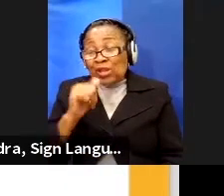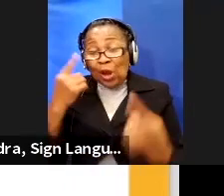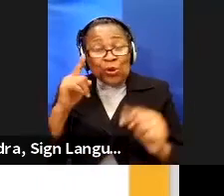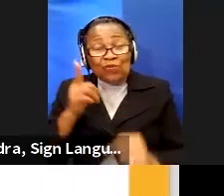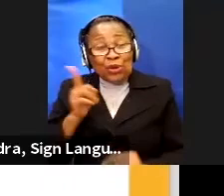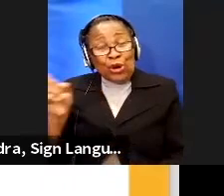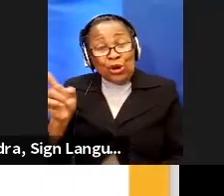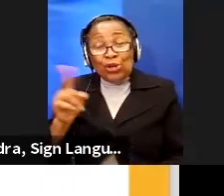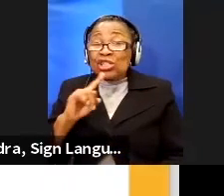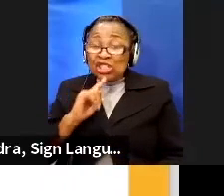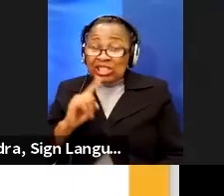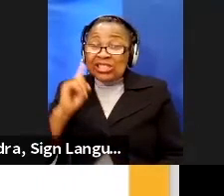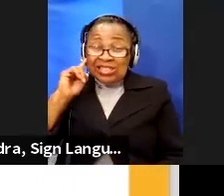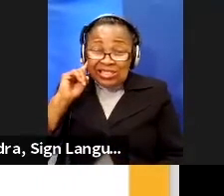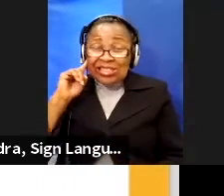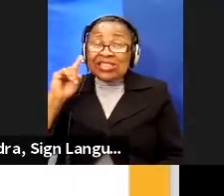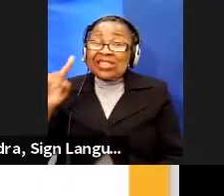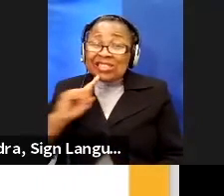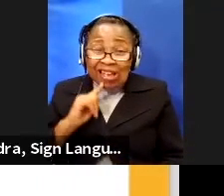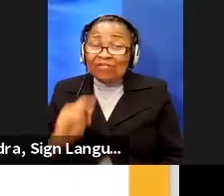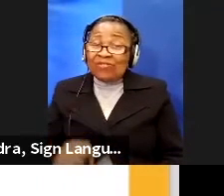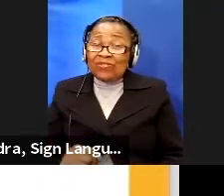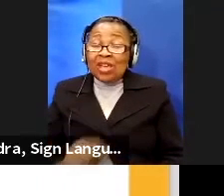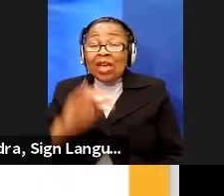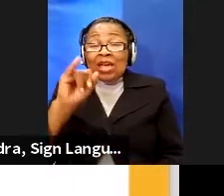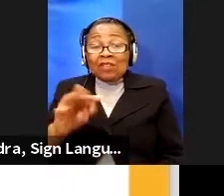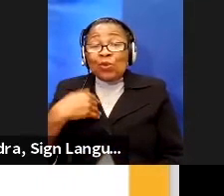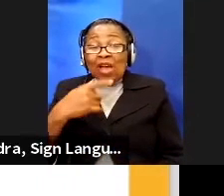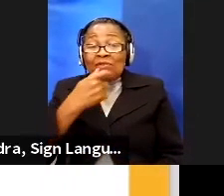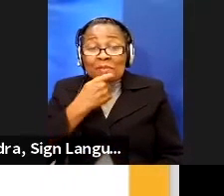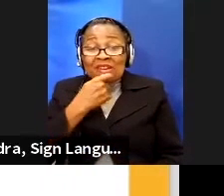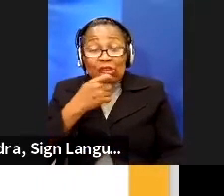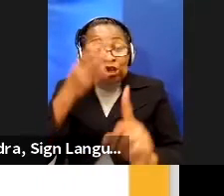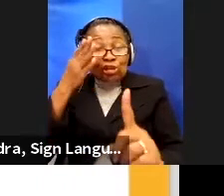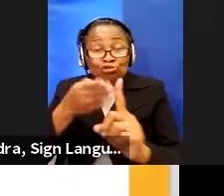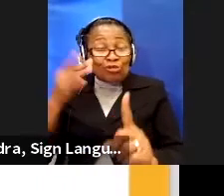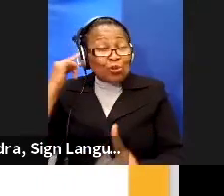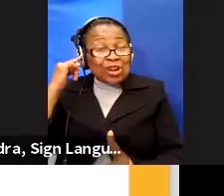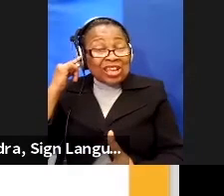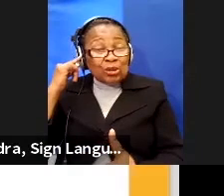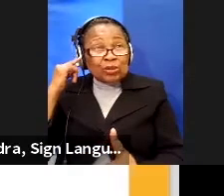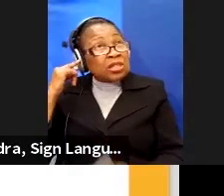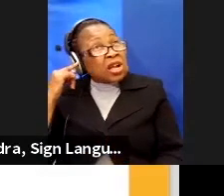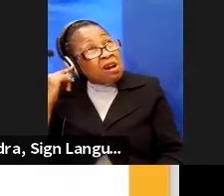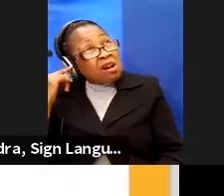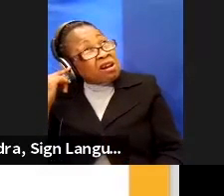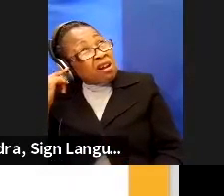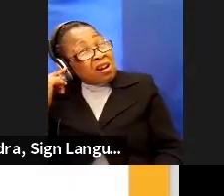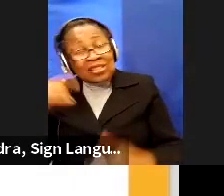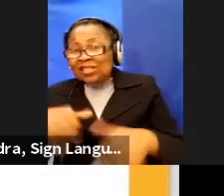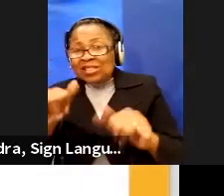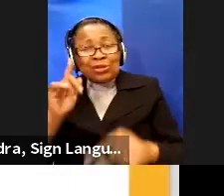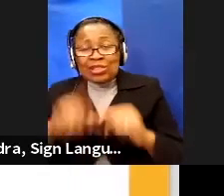pretty deaf. And even if you have a microphone and it goes straight to her ears, it's not going to help. She doesn't know